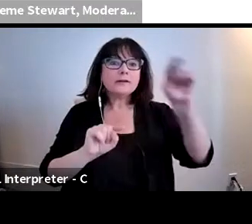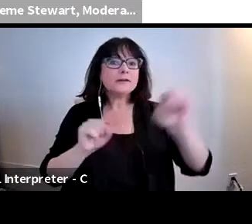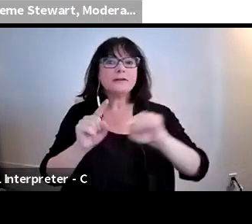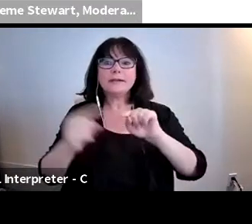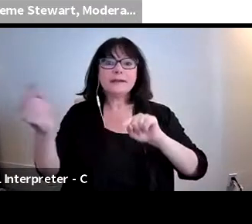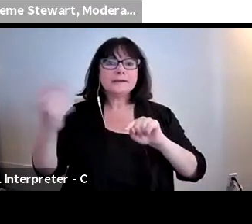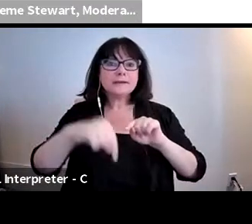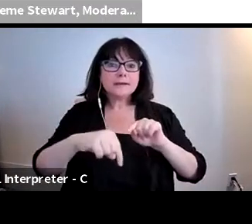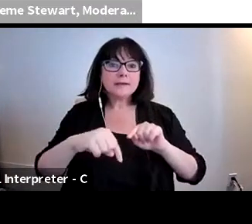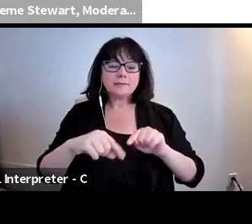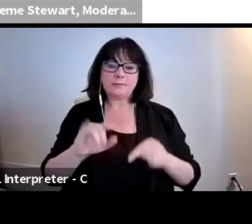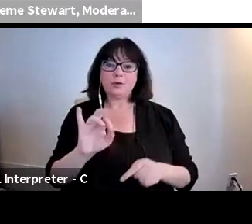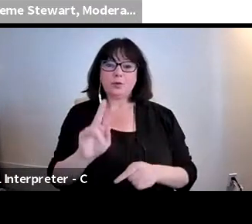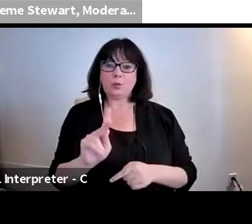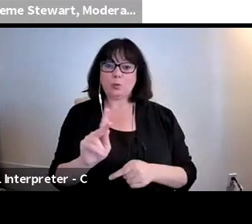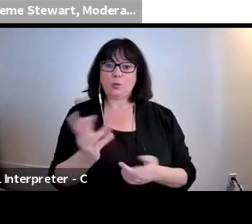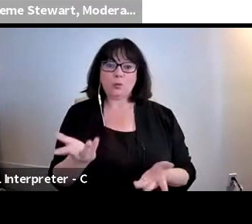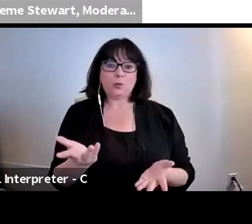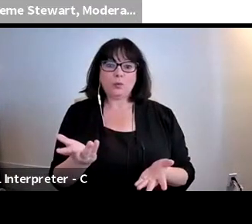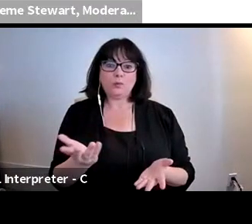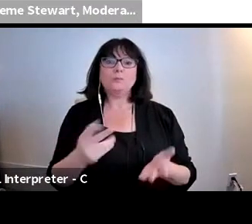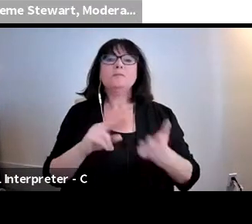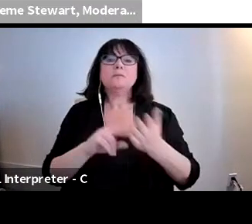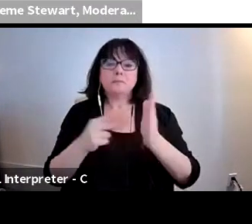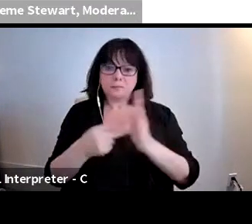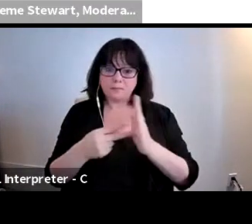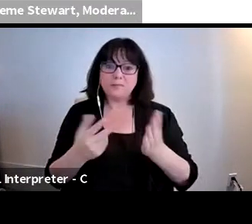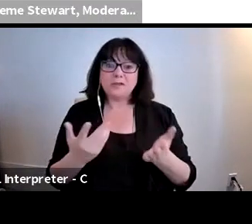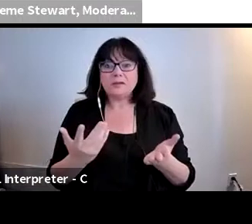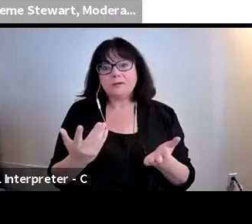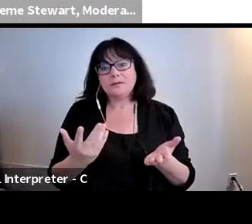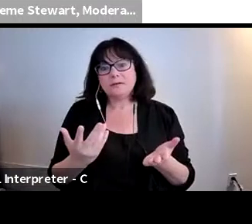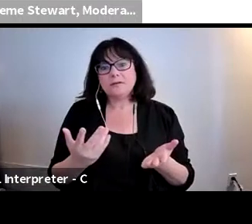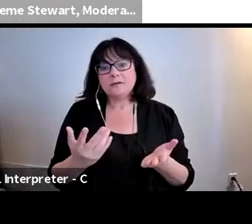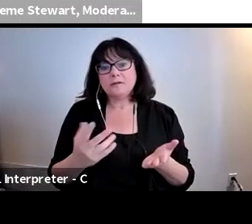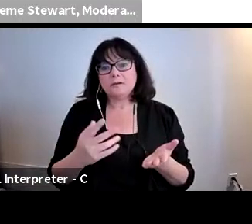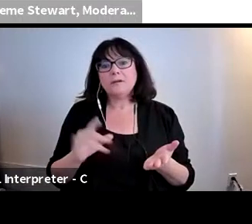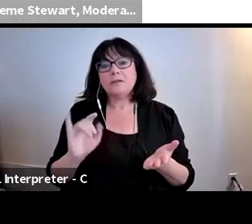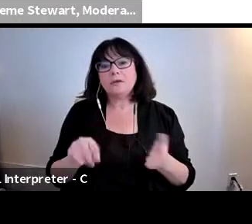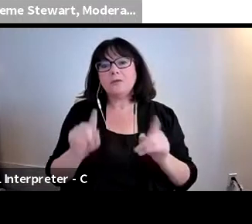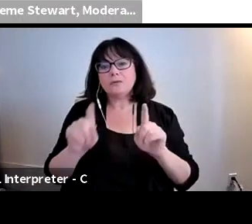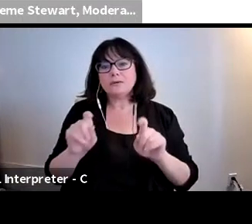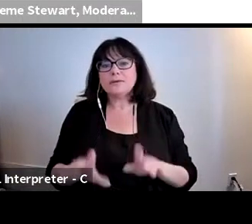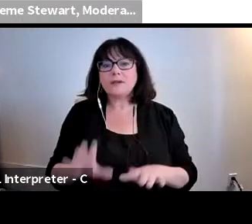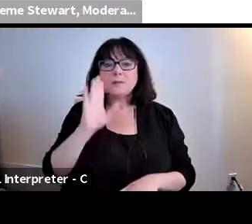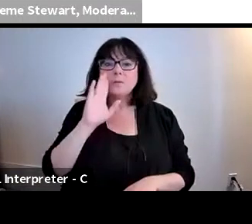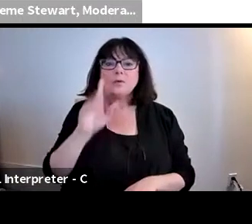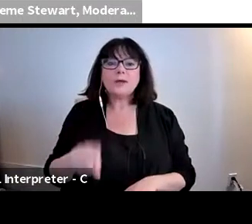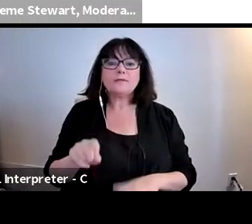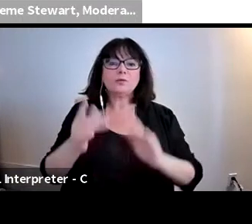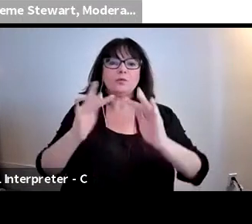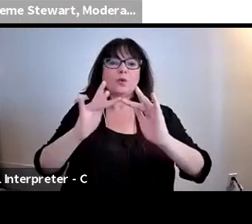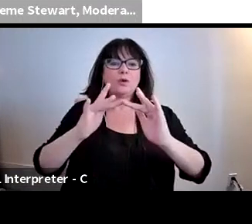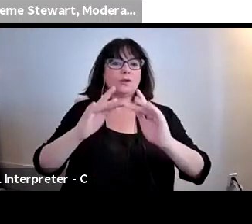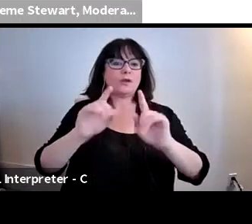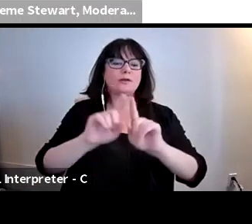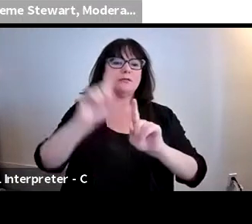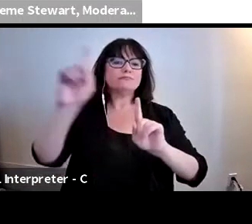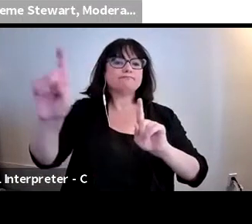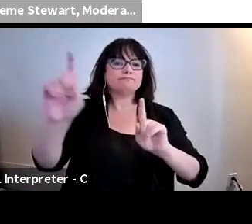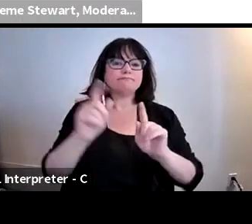it's not that difficult then to deduce that the exams will also have to be remote. So again,